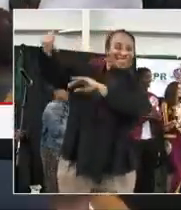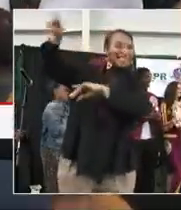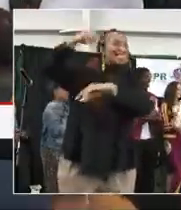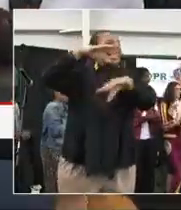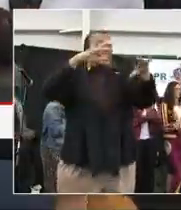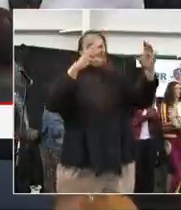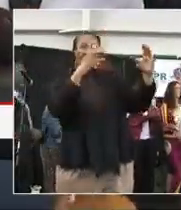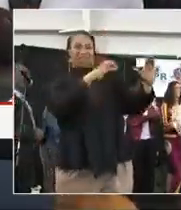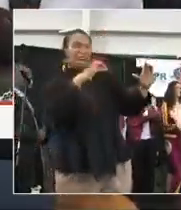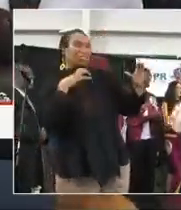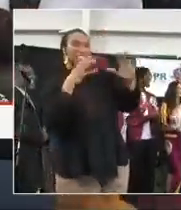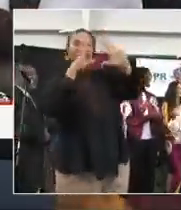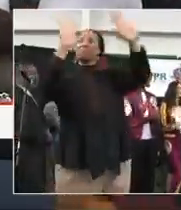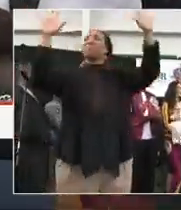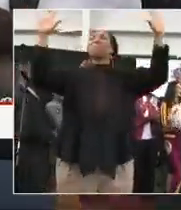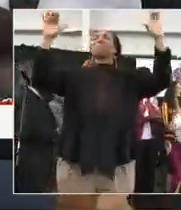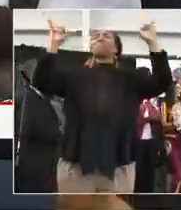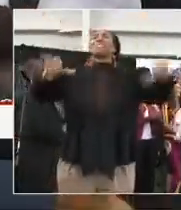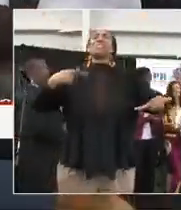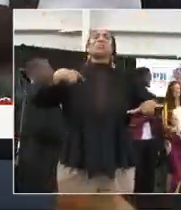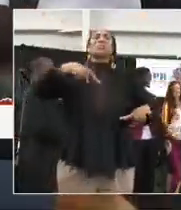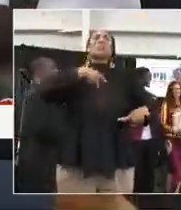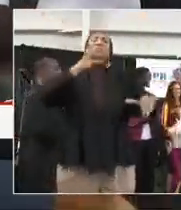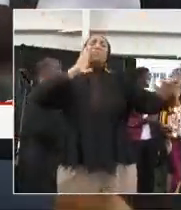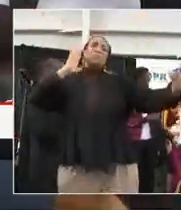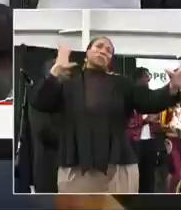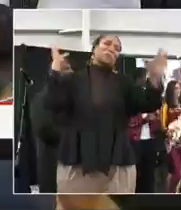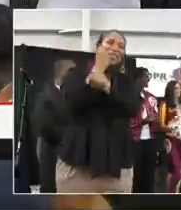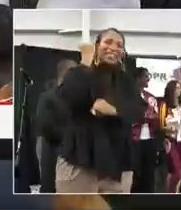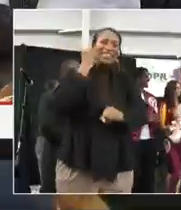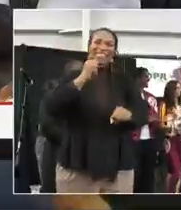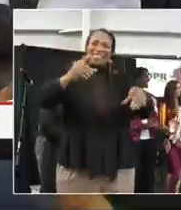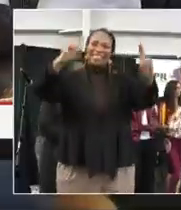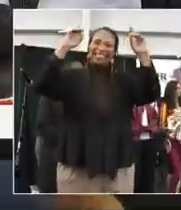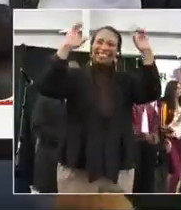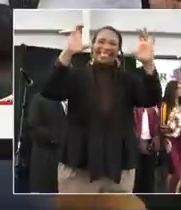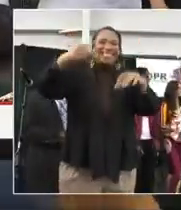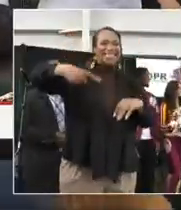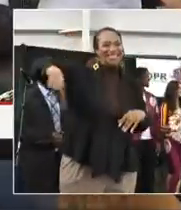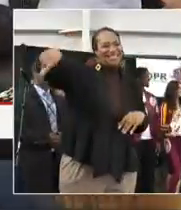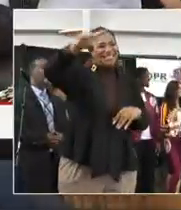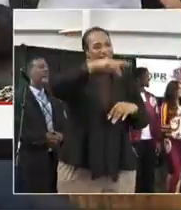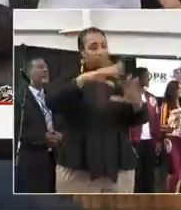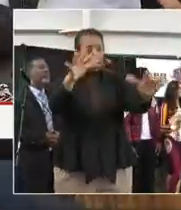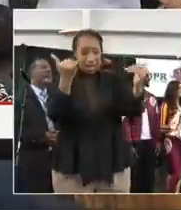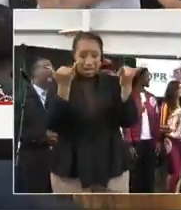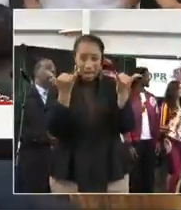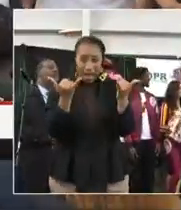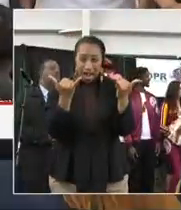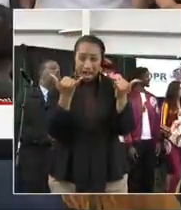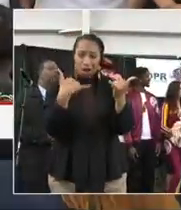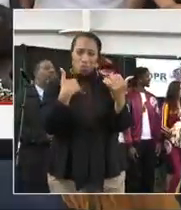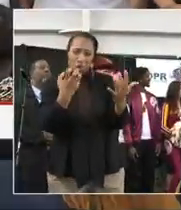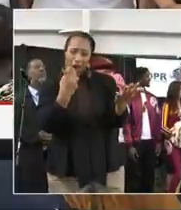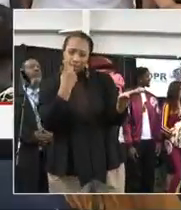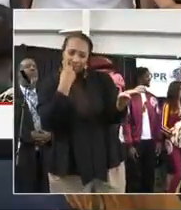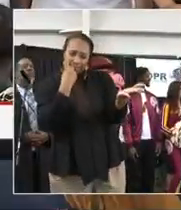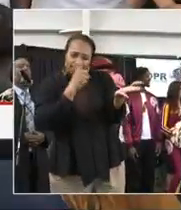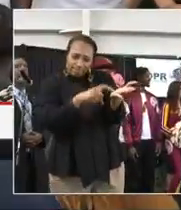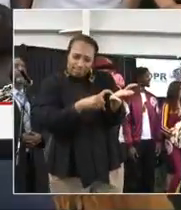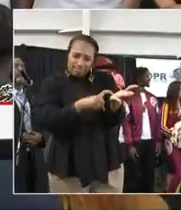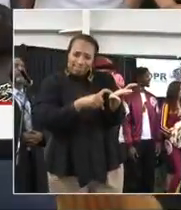Fest, DC. Happy Senior Fest. And with that, I'm going to recognize